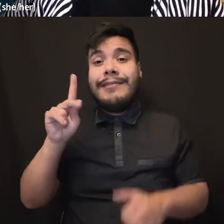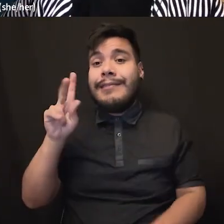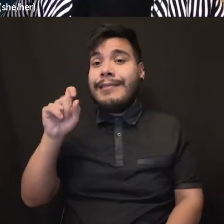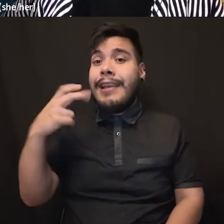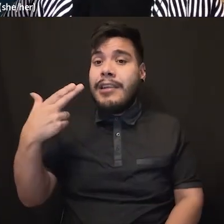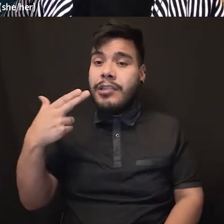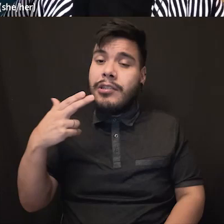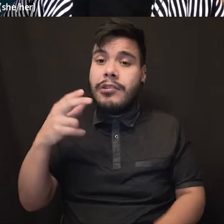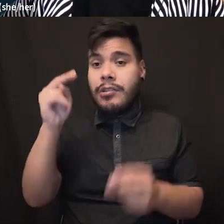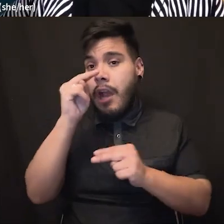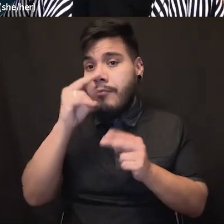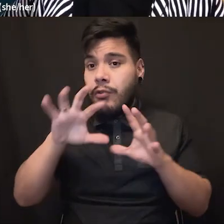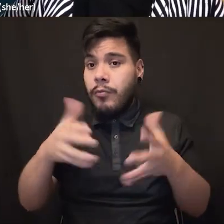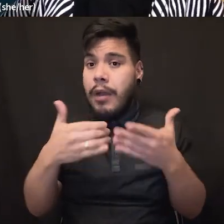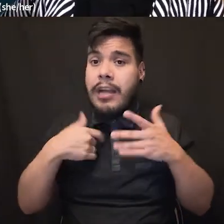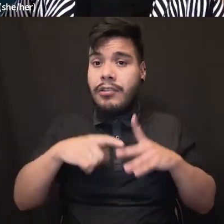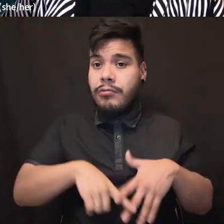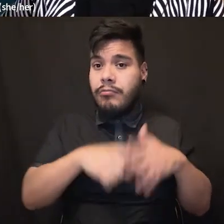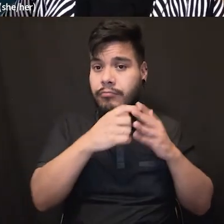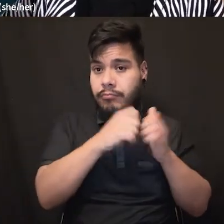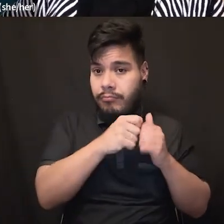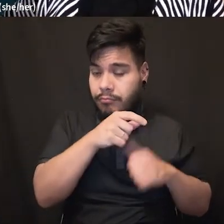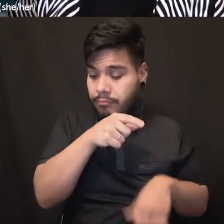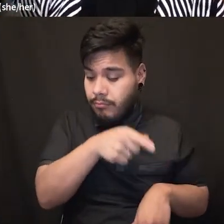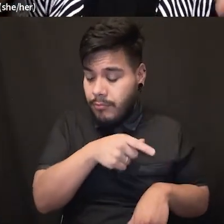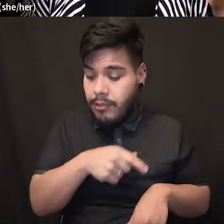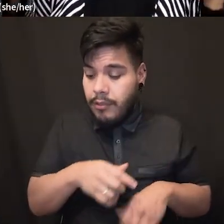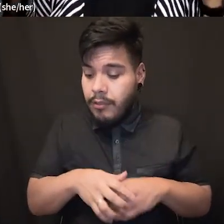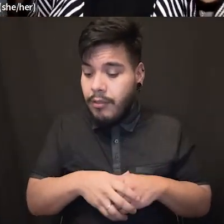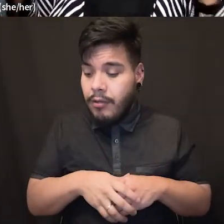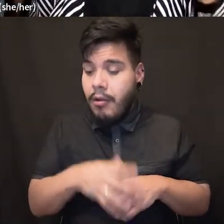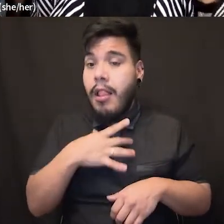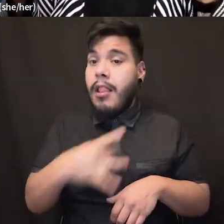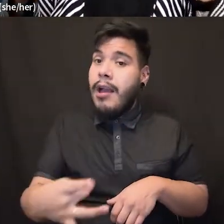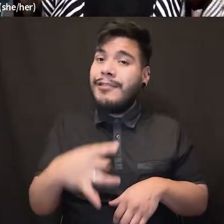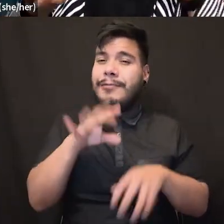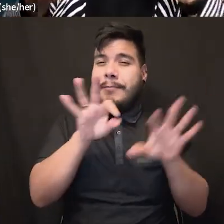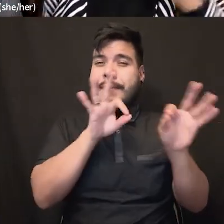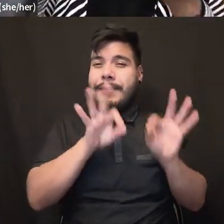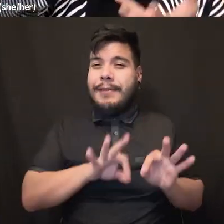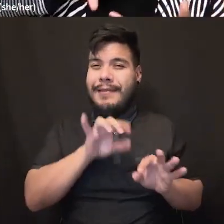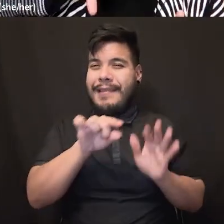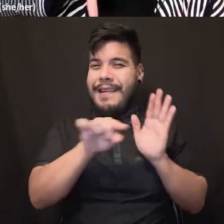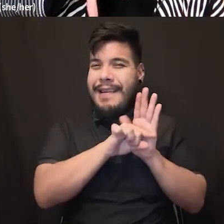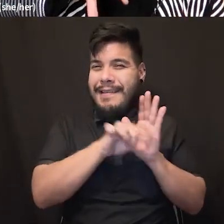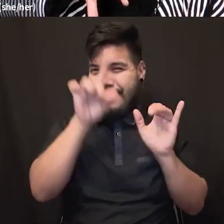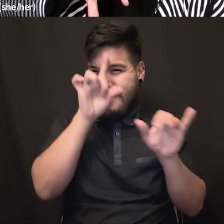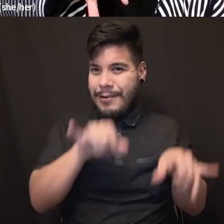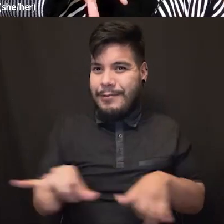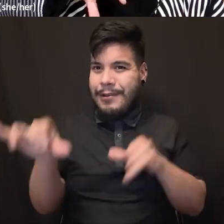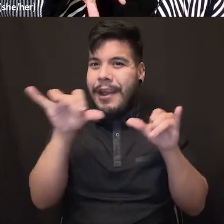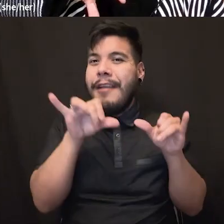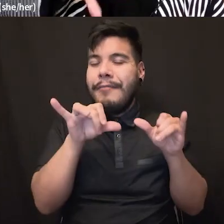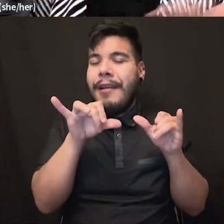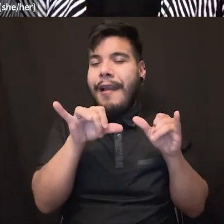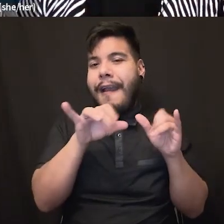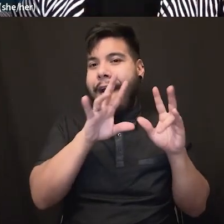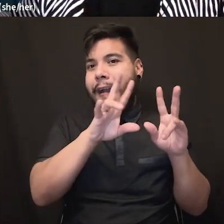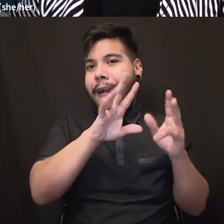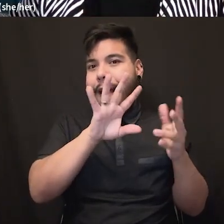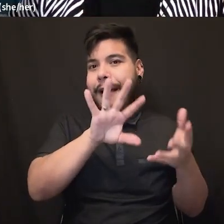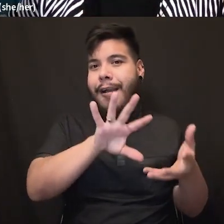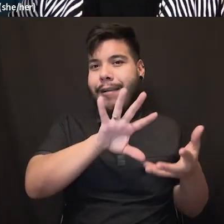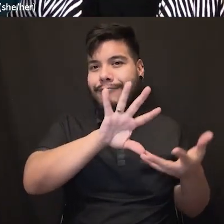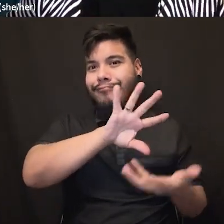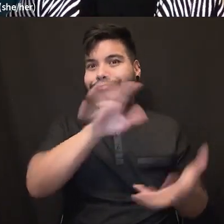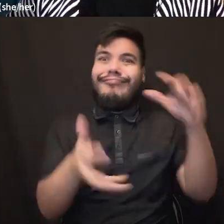started, what we liked to do was take some of those stereotypes and just turn them on their end and make fun of